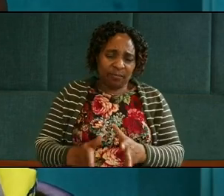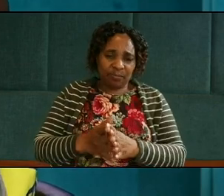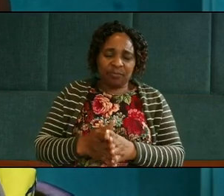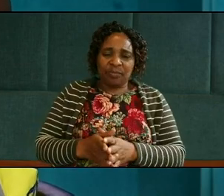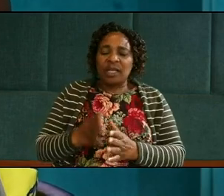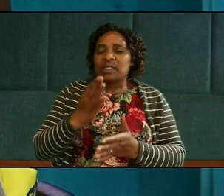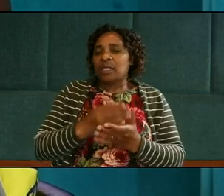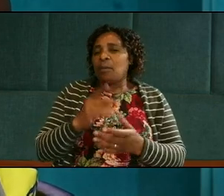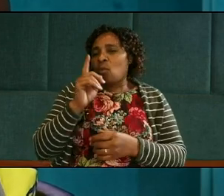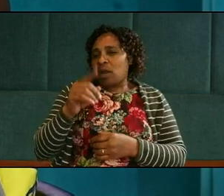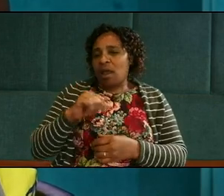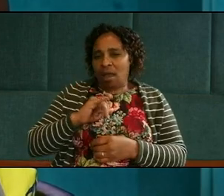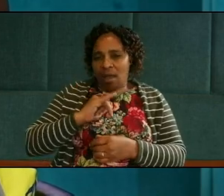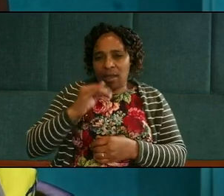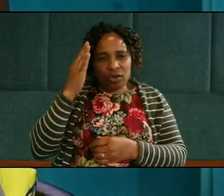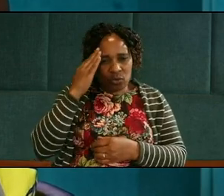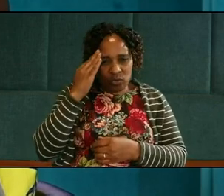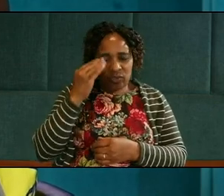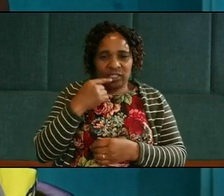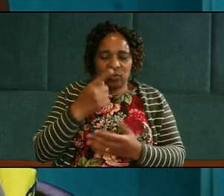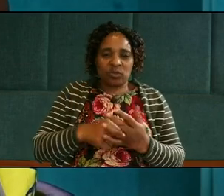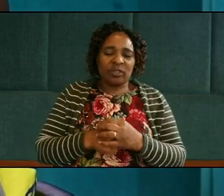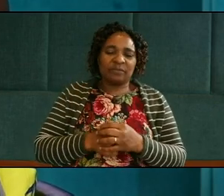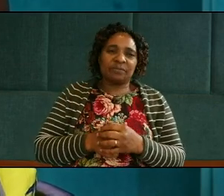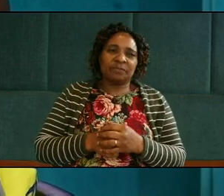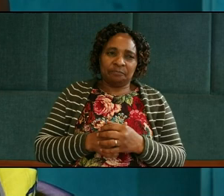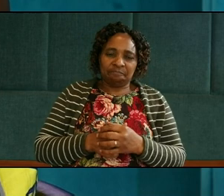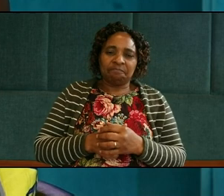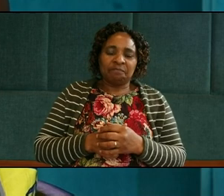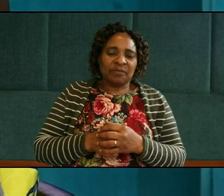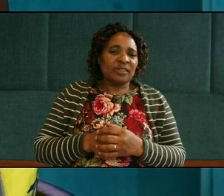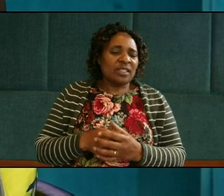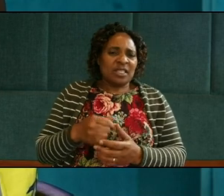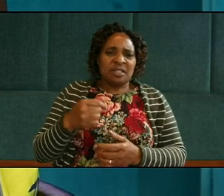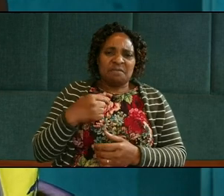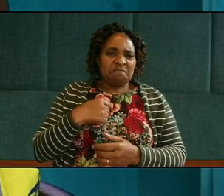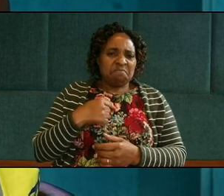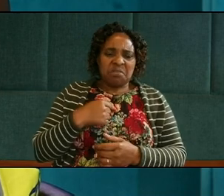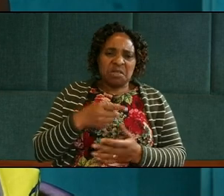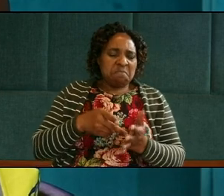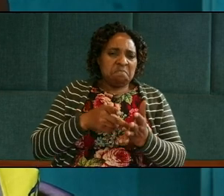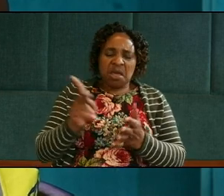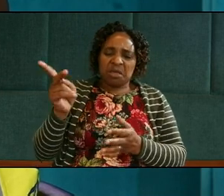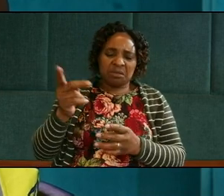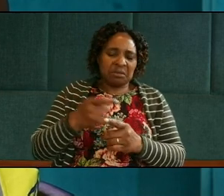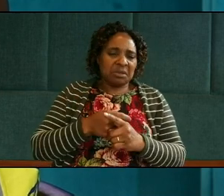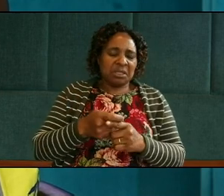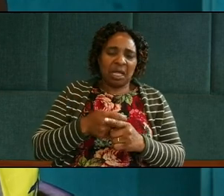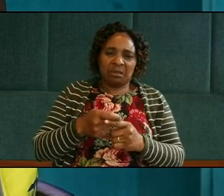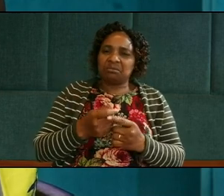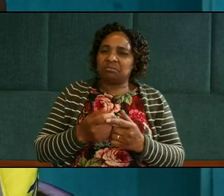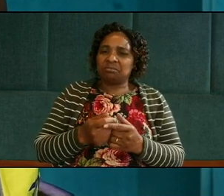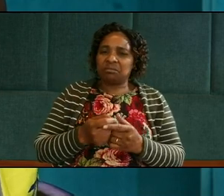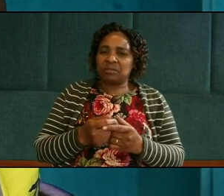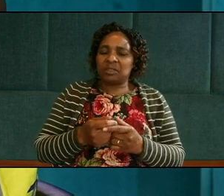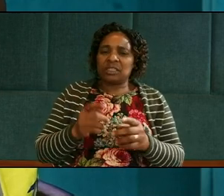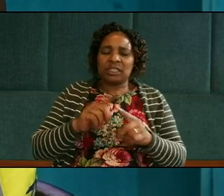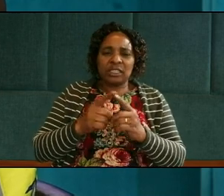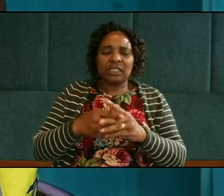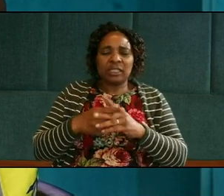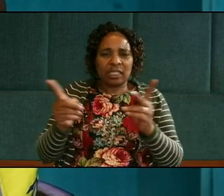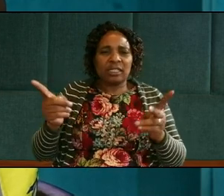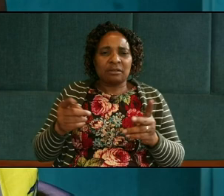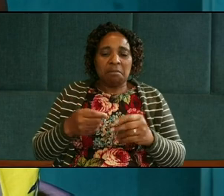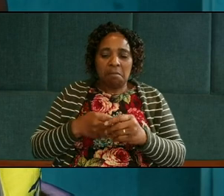someone I know, yeah, said that, you know, he was not paying tithe, and then he started paying